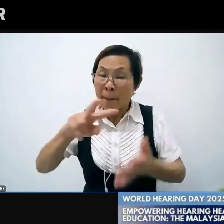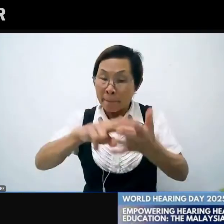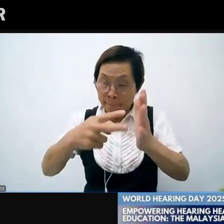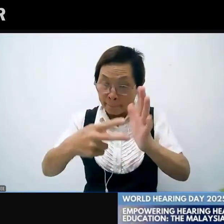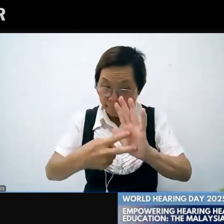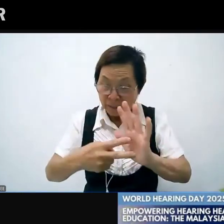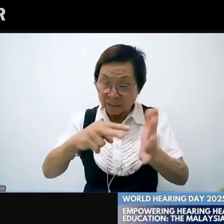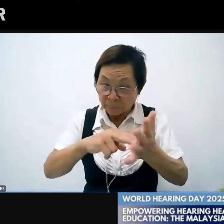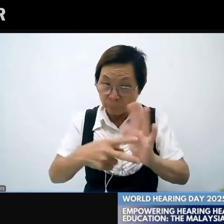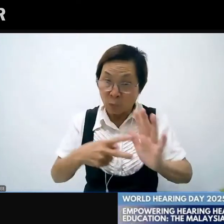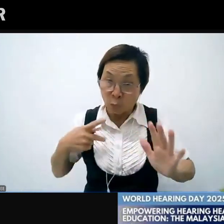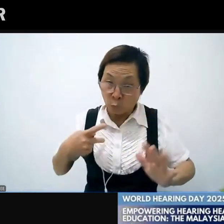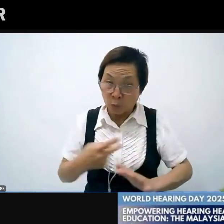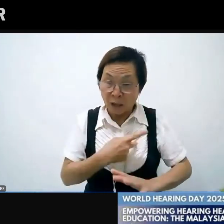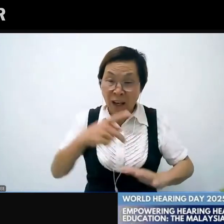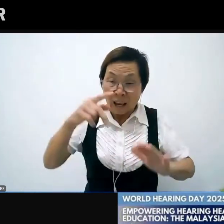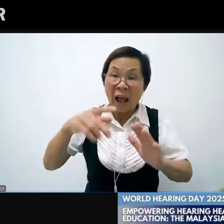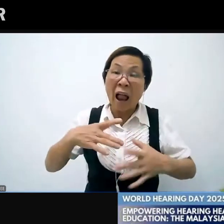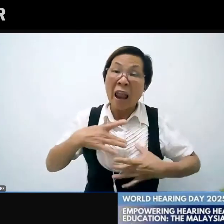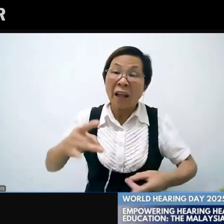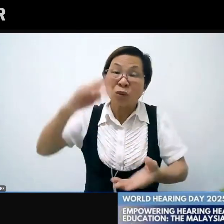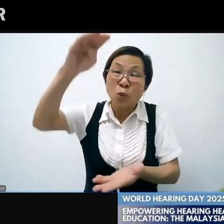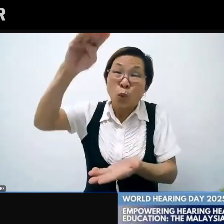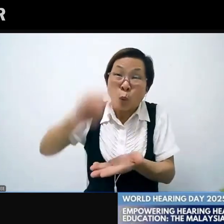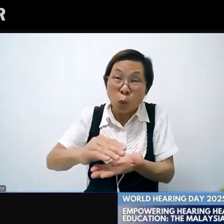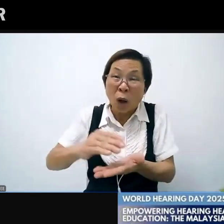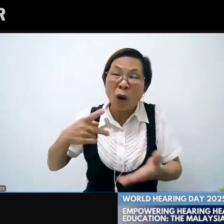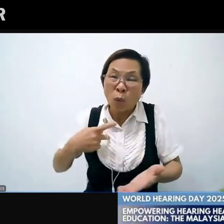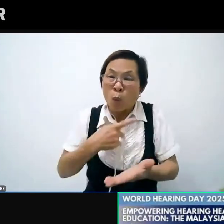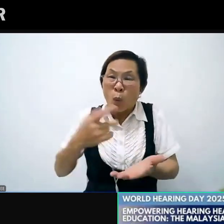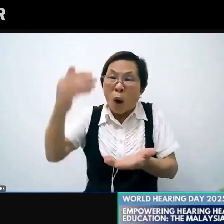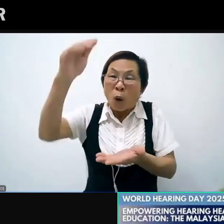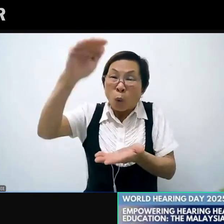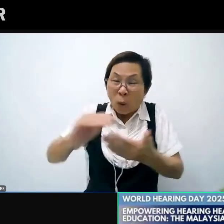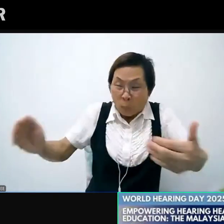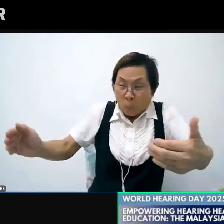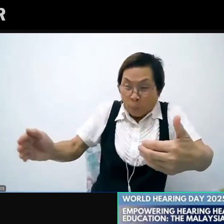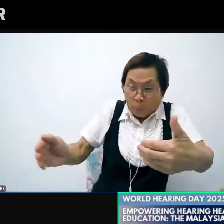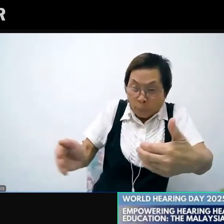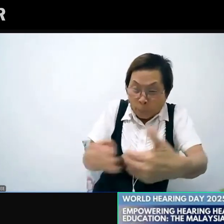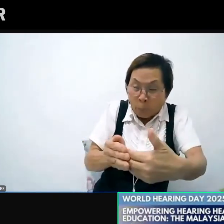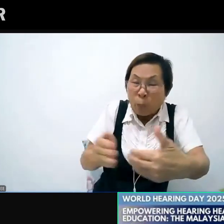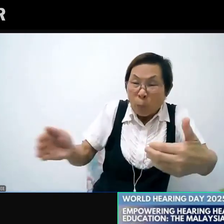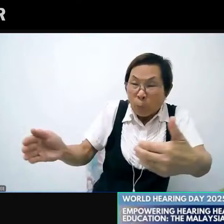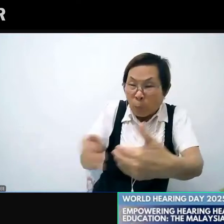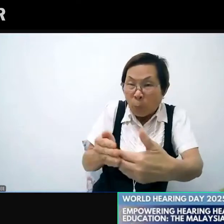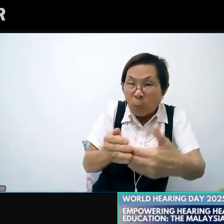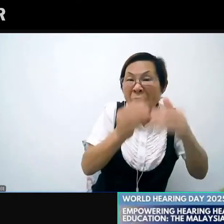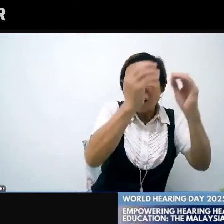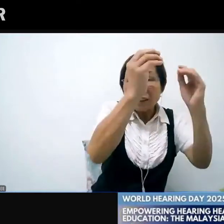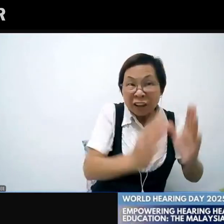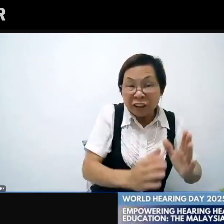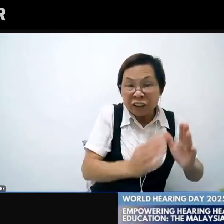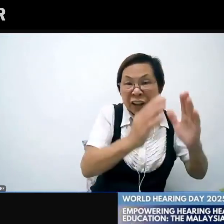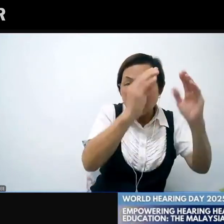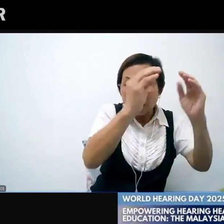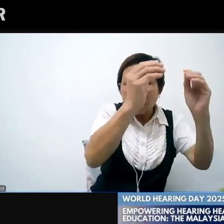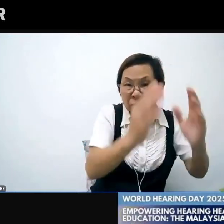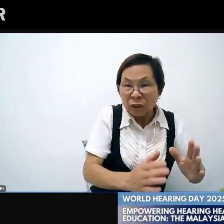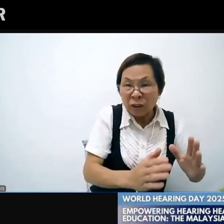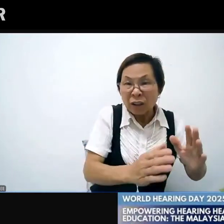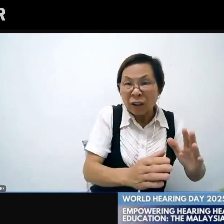to minimize. I think that minimize the gap. Minimize the gap between, let's say,